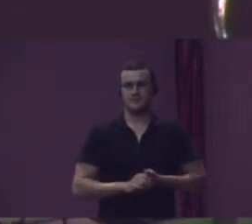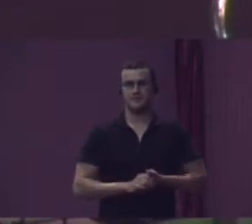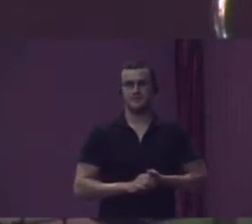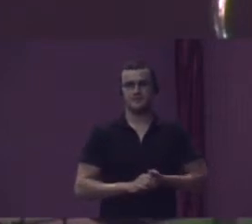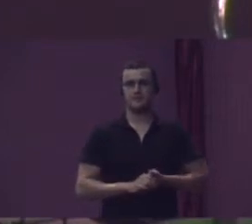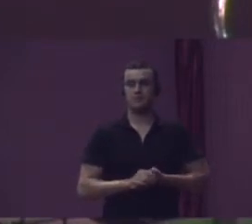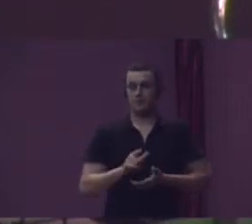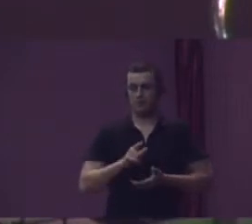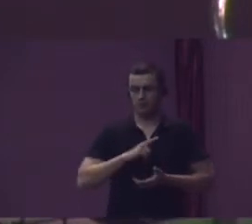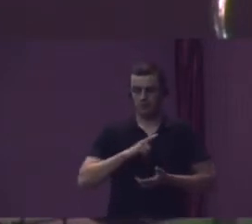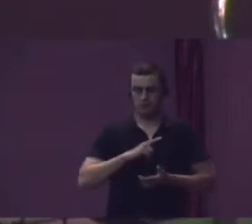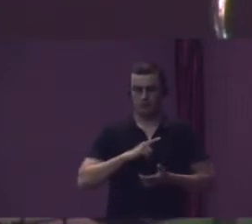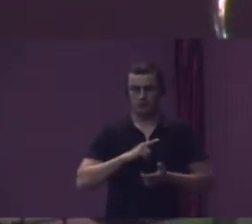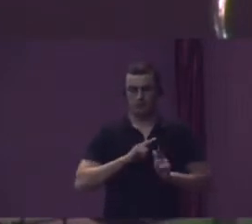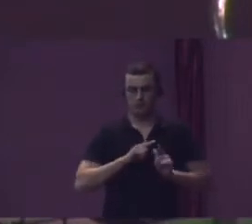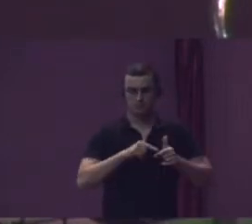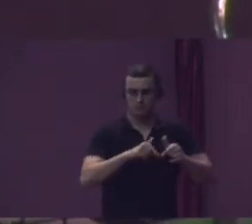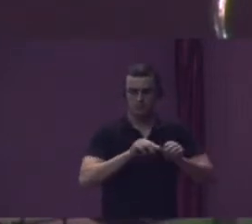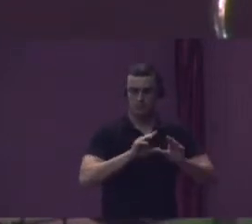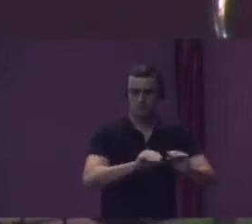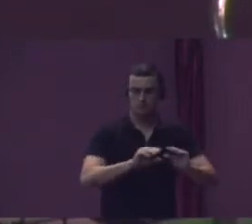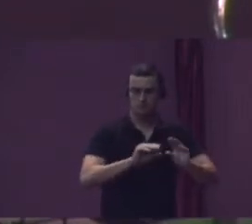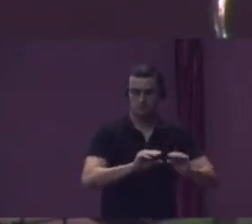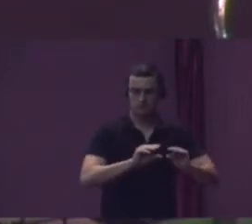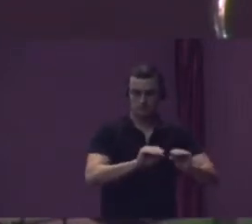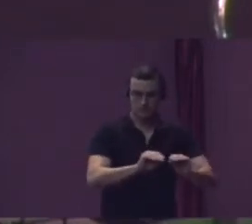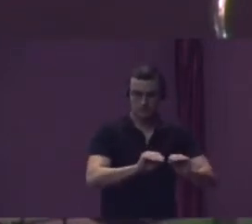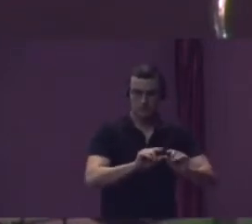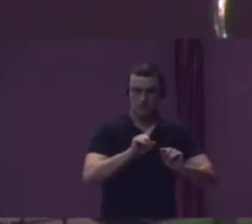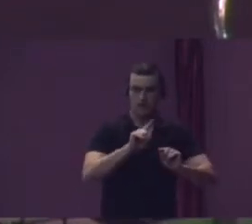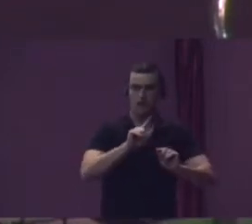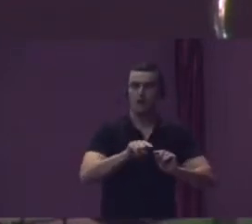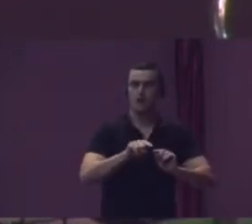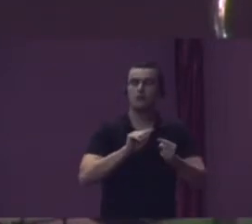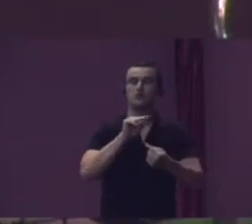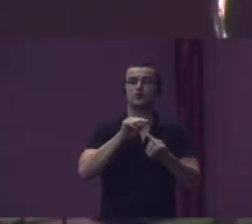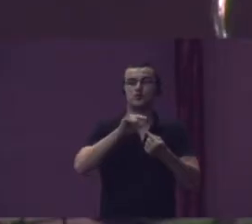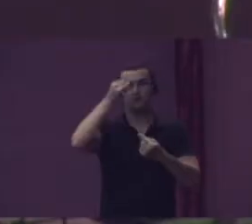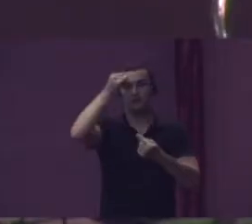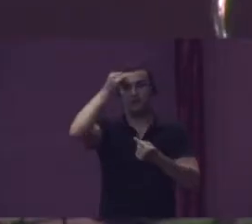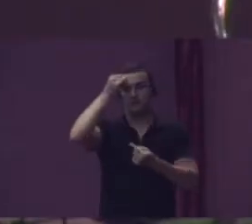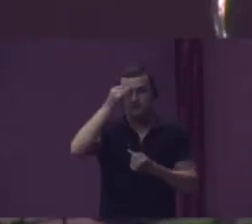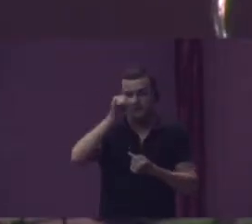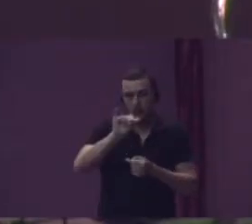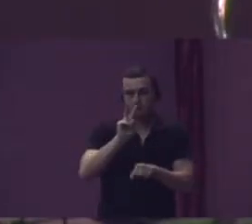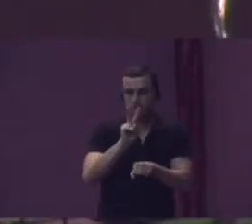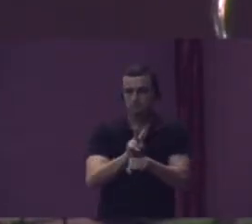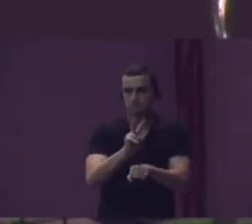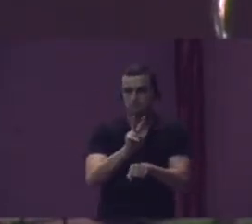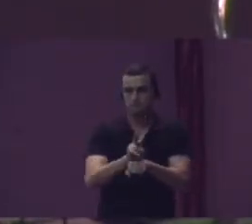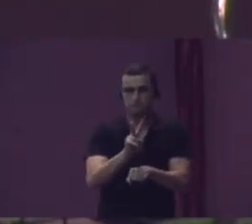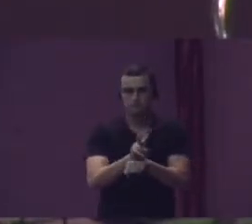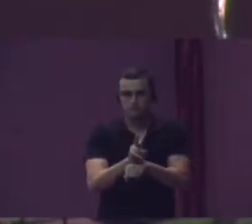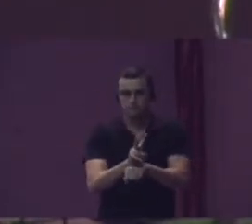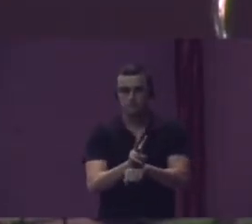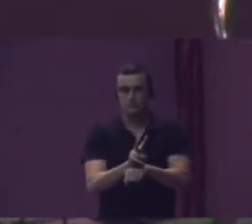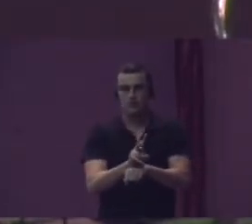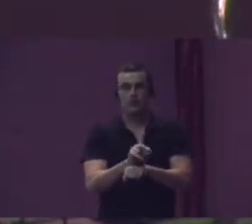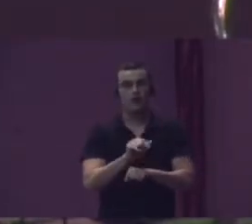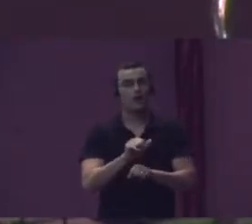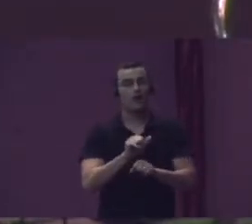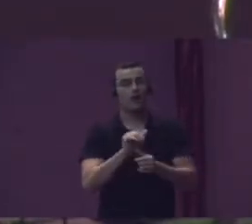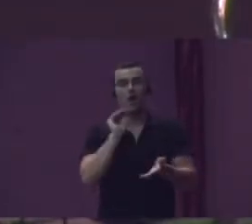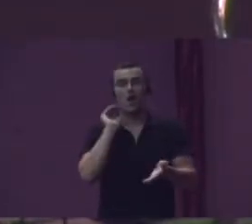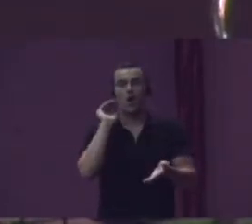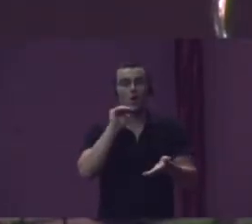precautionary or preventative procedures. They were performed only as a last resort when the mother's life, and in rare cases, the